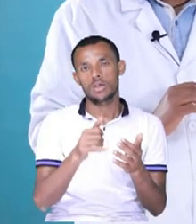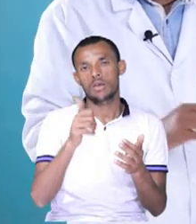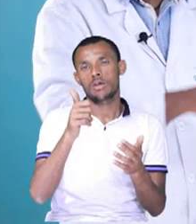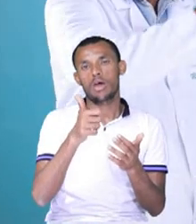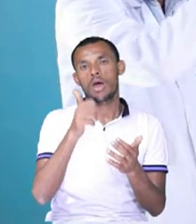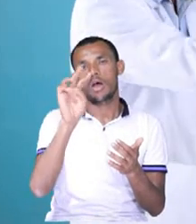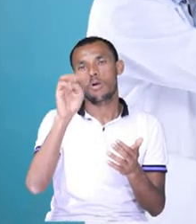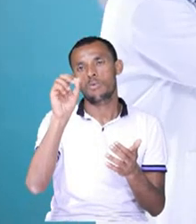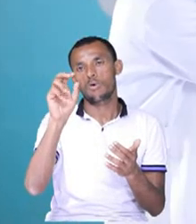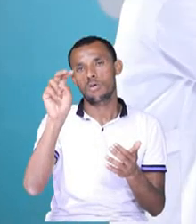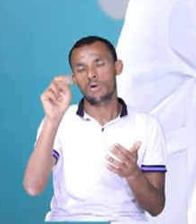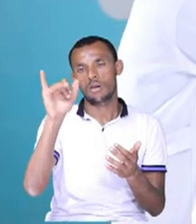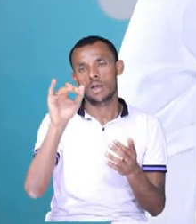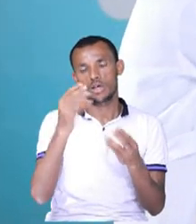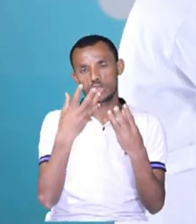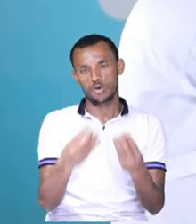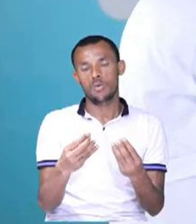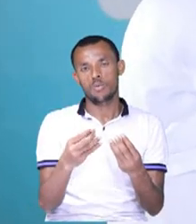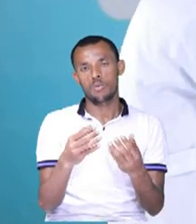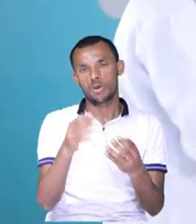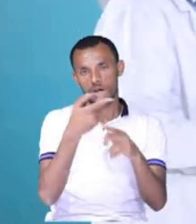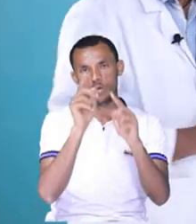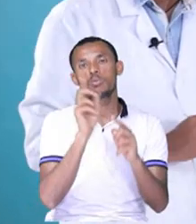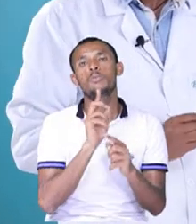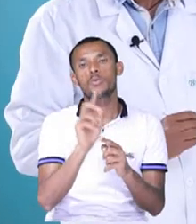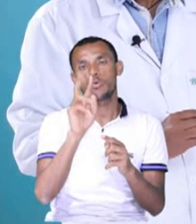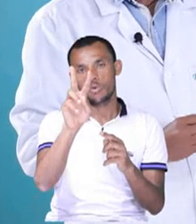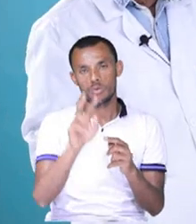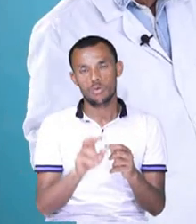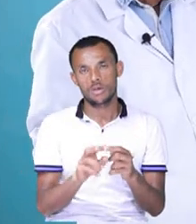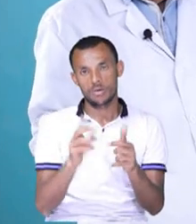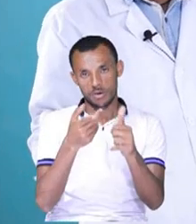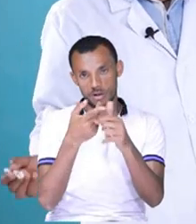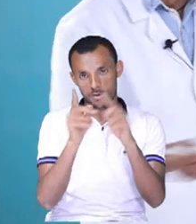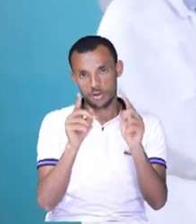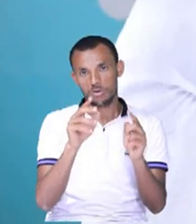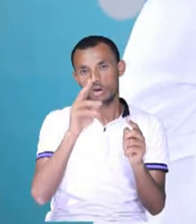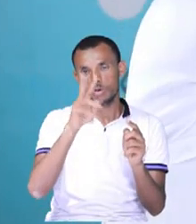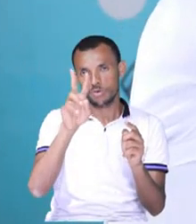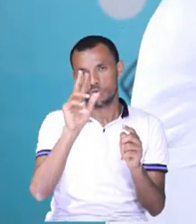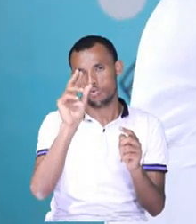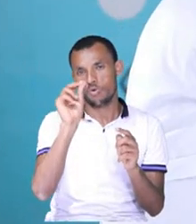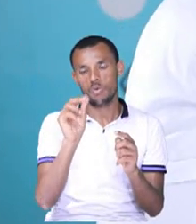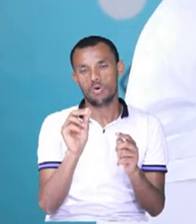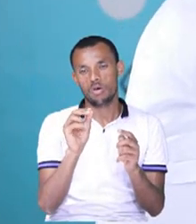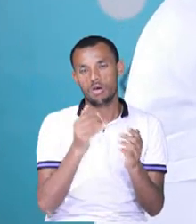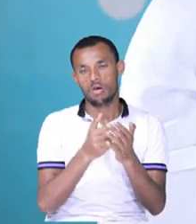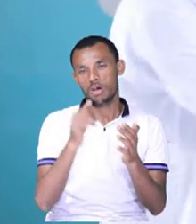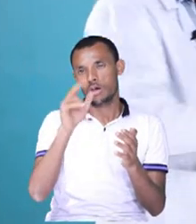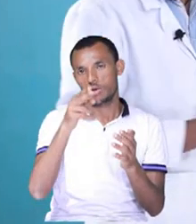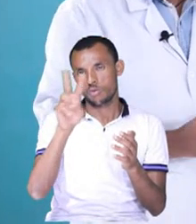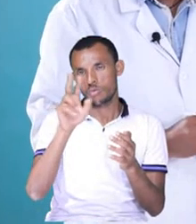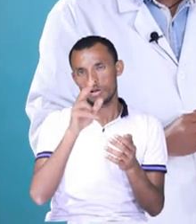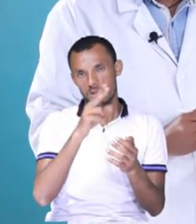reaction. What is the difference between this reaction and this reaction? The difference is H2? No, because it contains H2, it